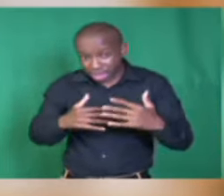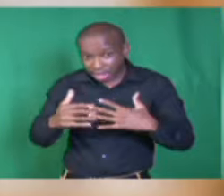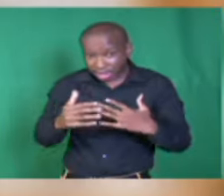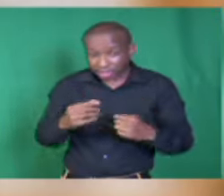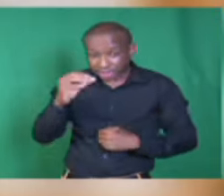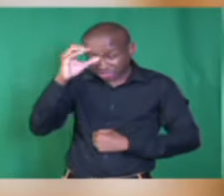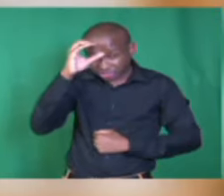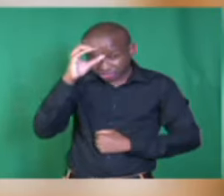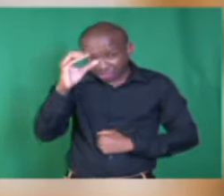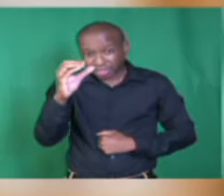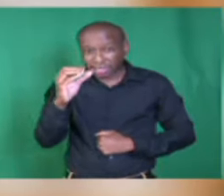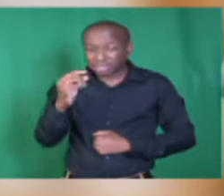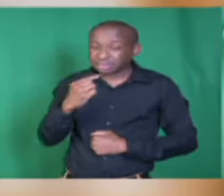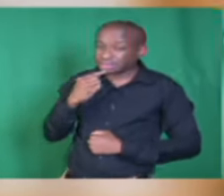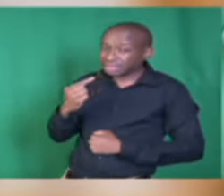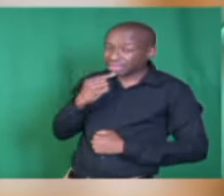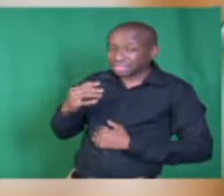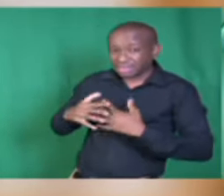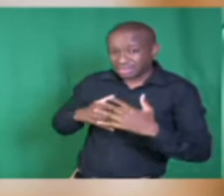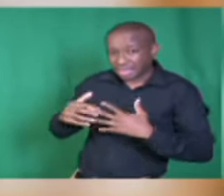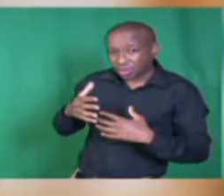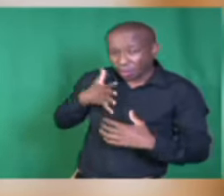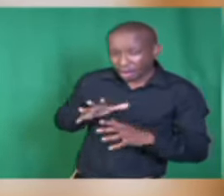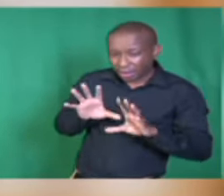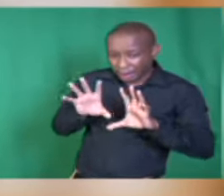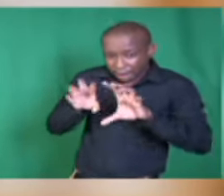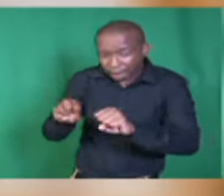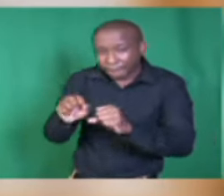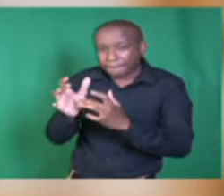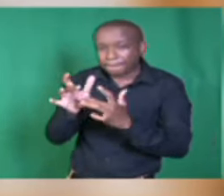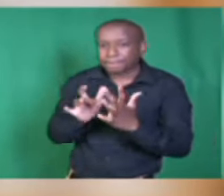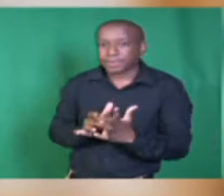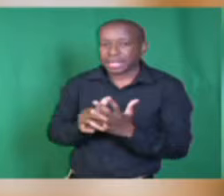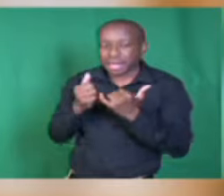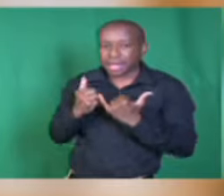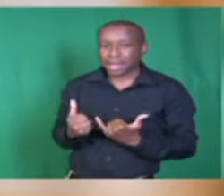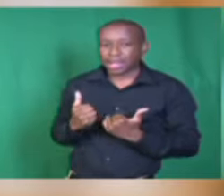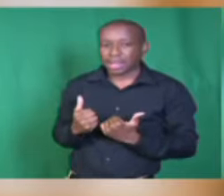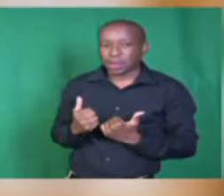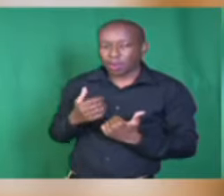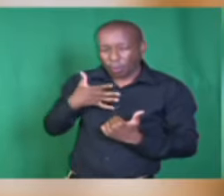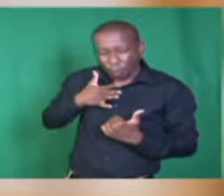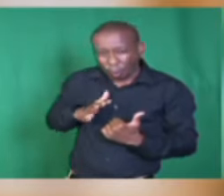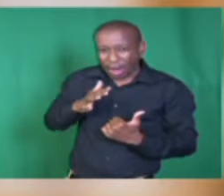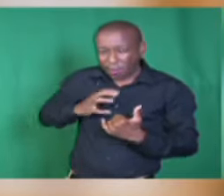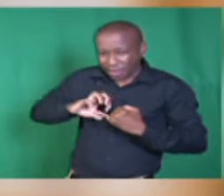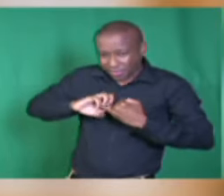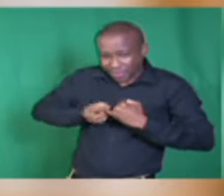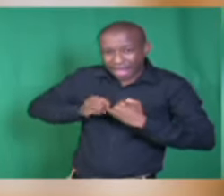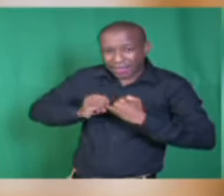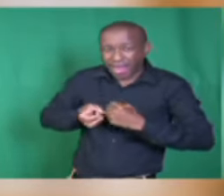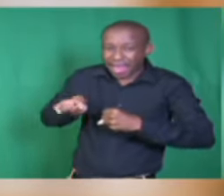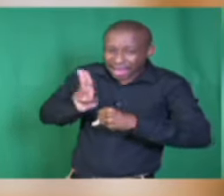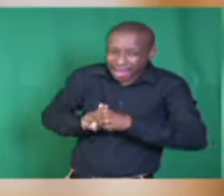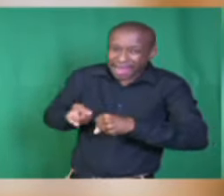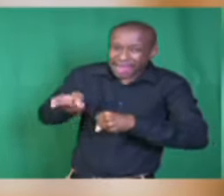priests failed to trap Jesus, Sadducees took it upon themselves to trap Jesus